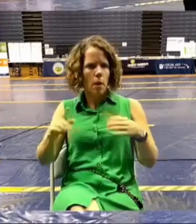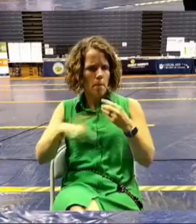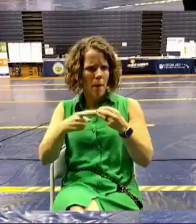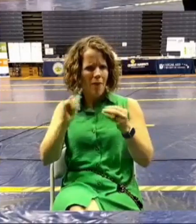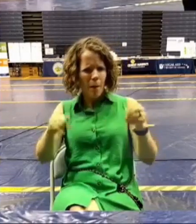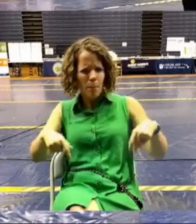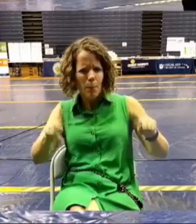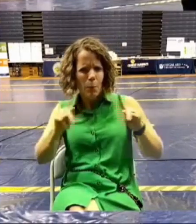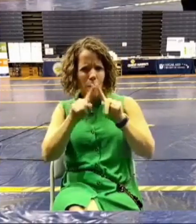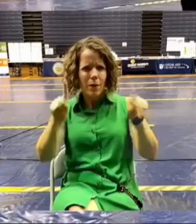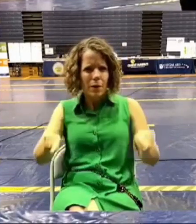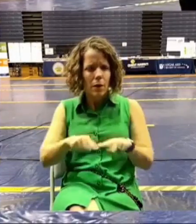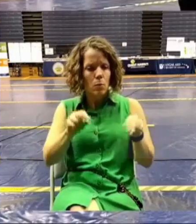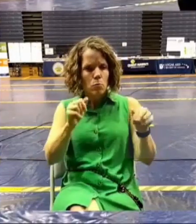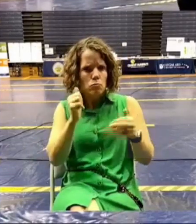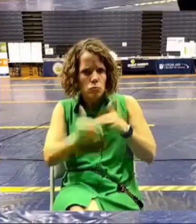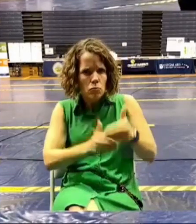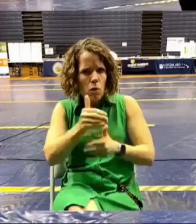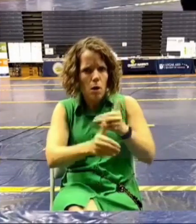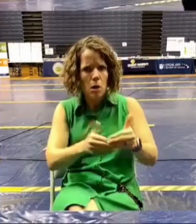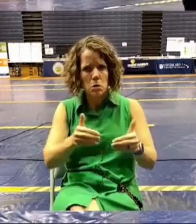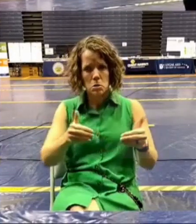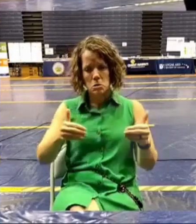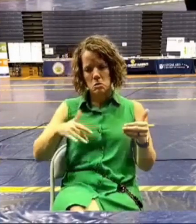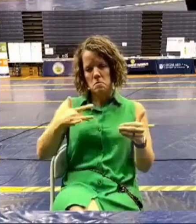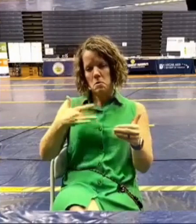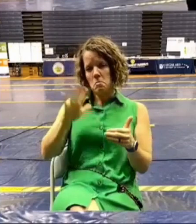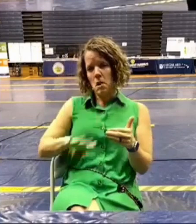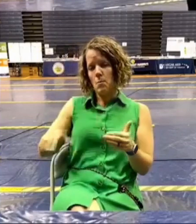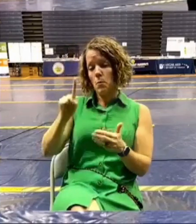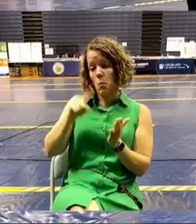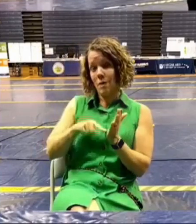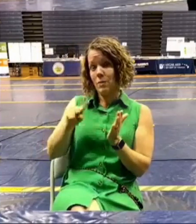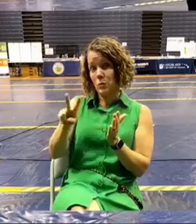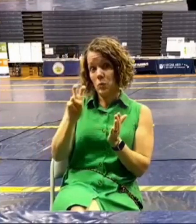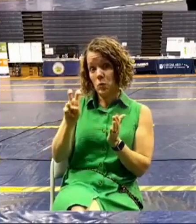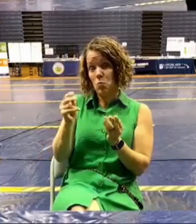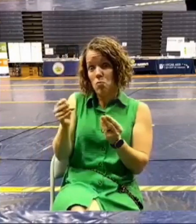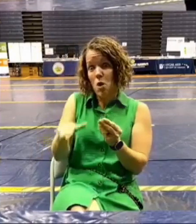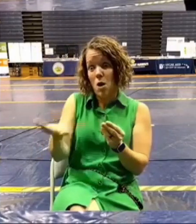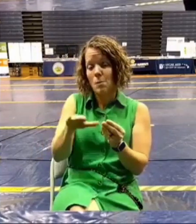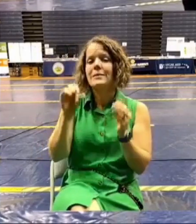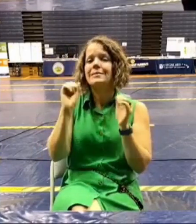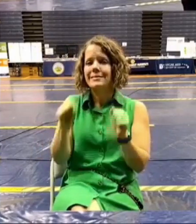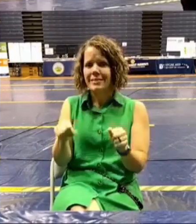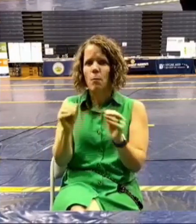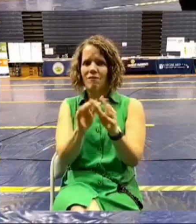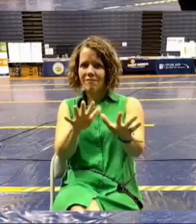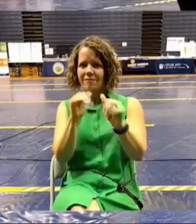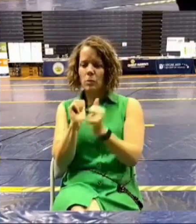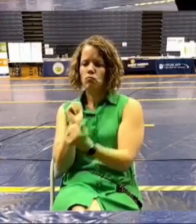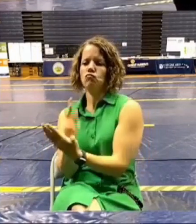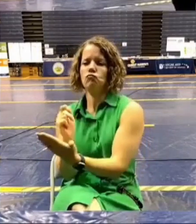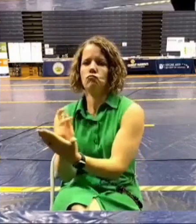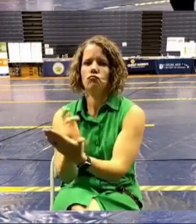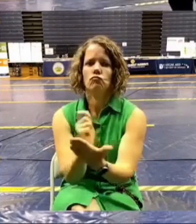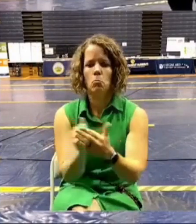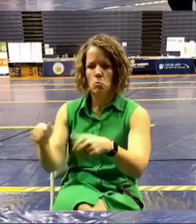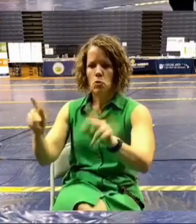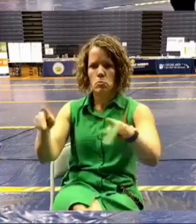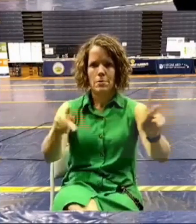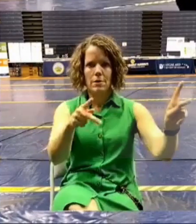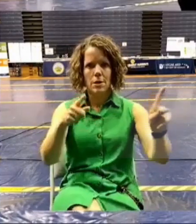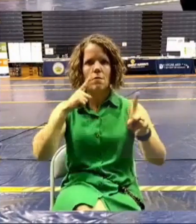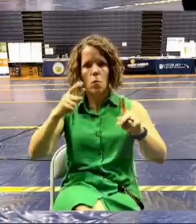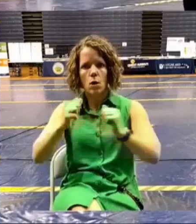I think our initial estimates is maybe around 1,200 properties or so that may qualify for the expedited permitting process. We'll have further information